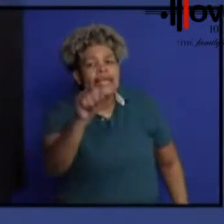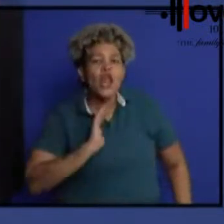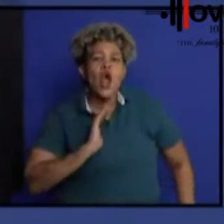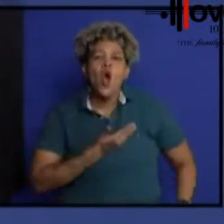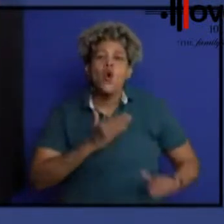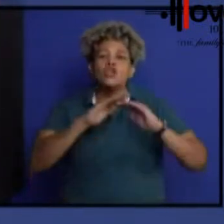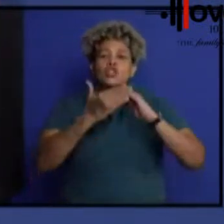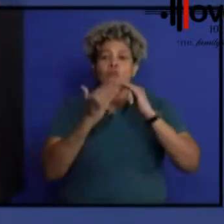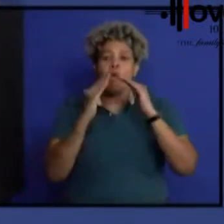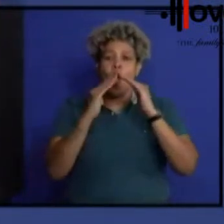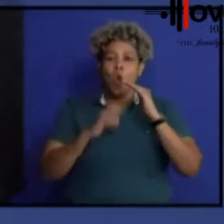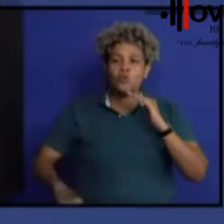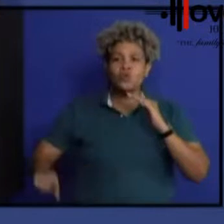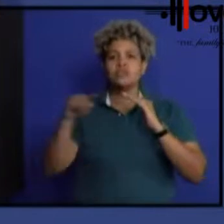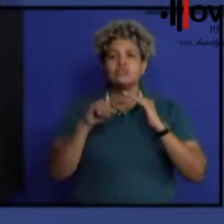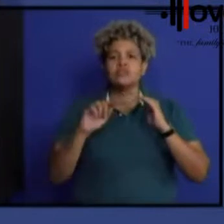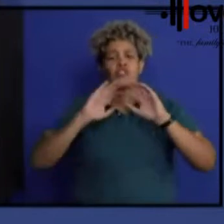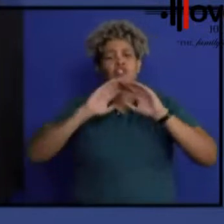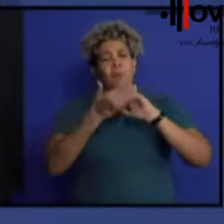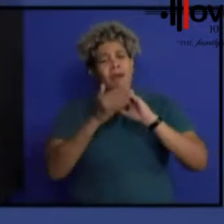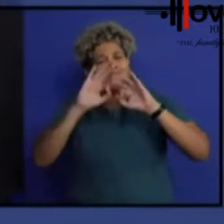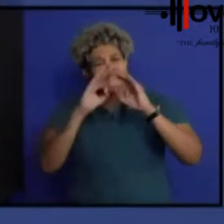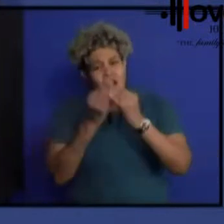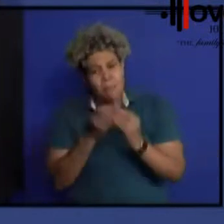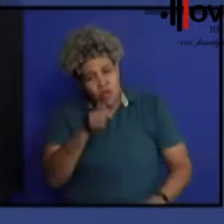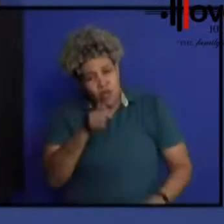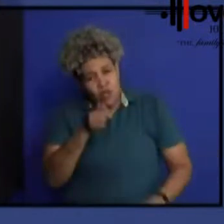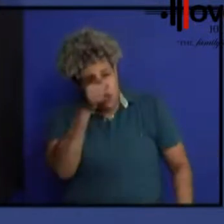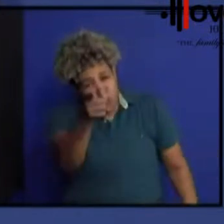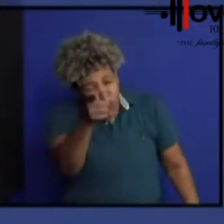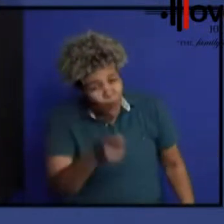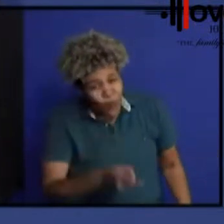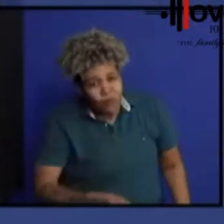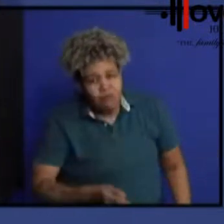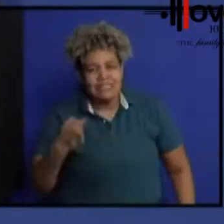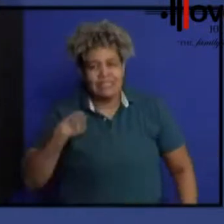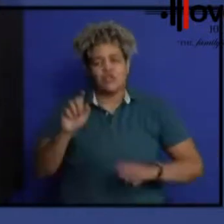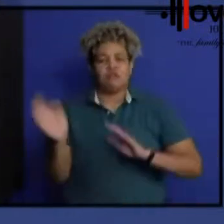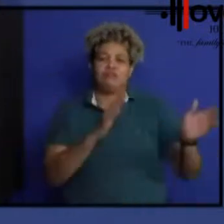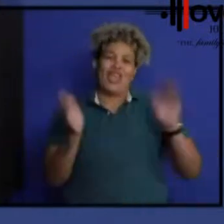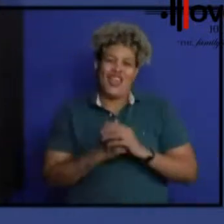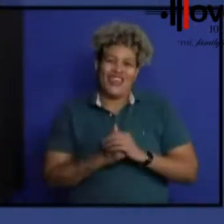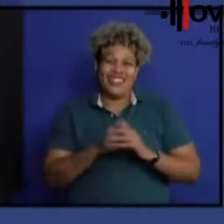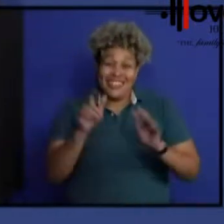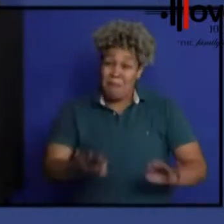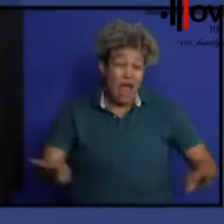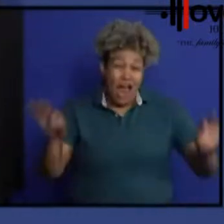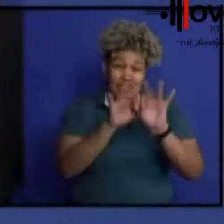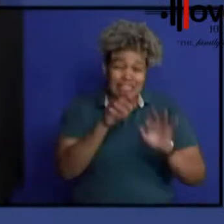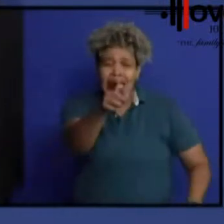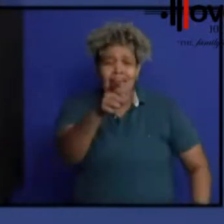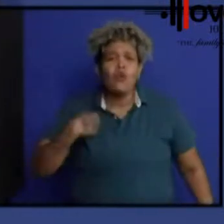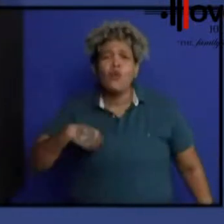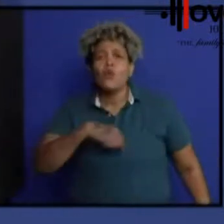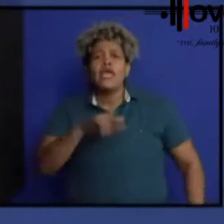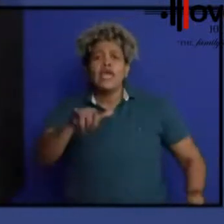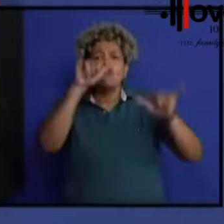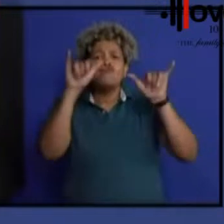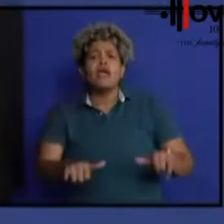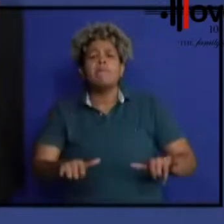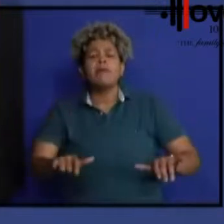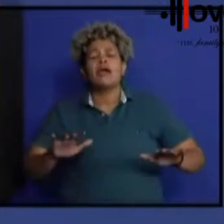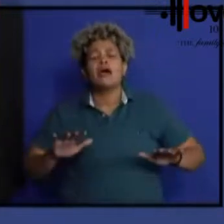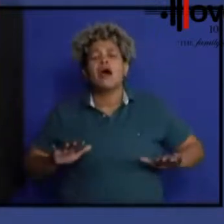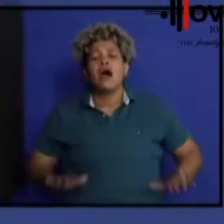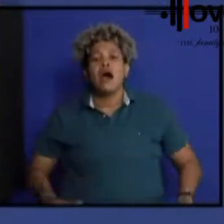Jamaican household, our Jamaican family, you, to be prepared. It is imperative that we remain